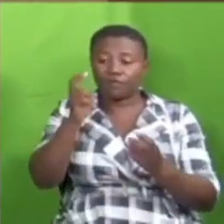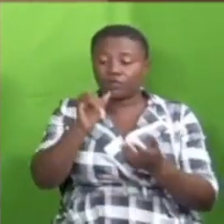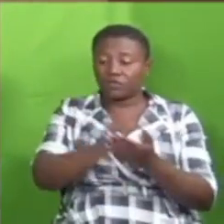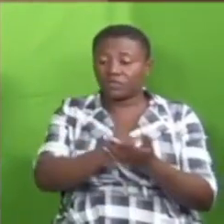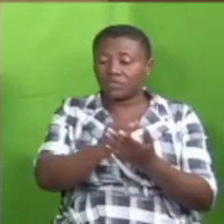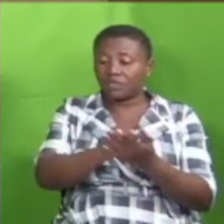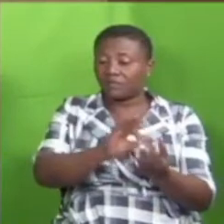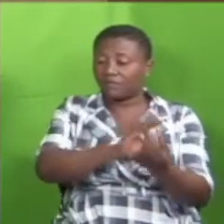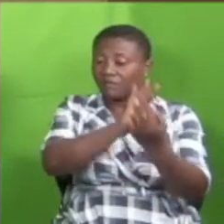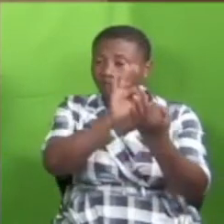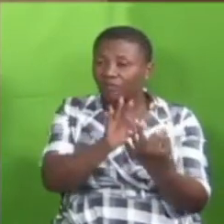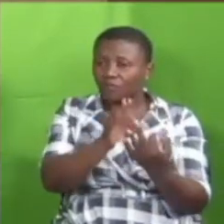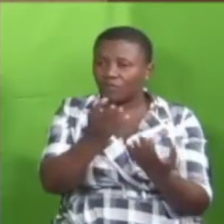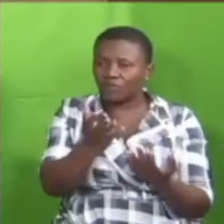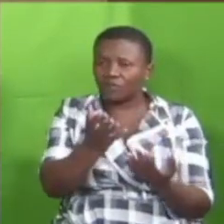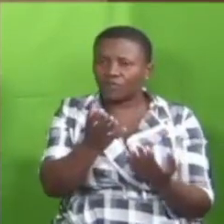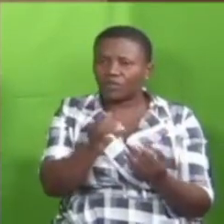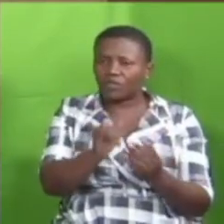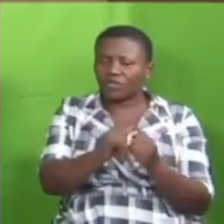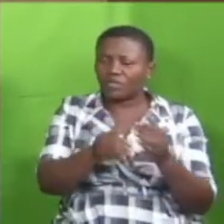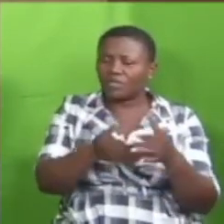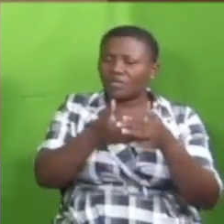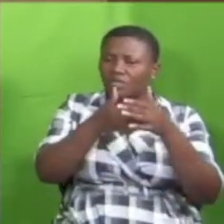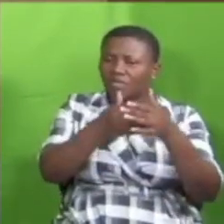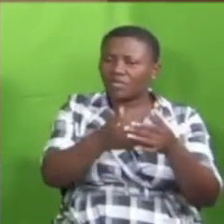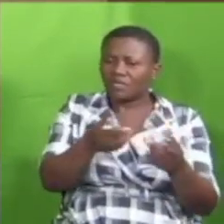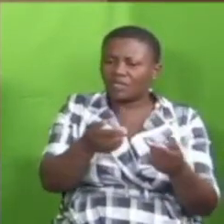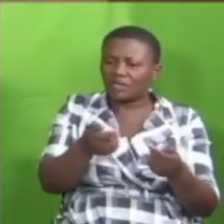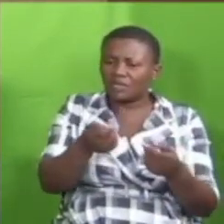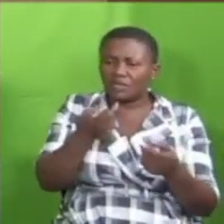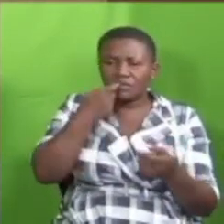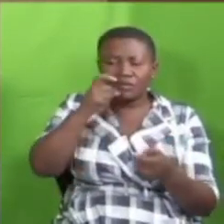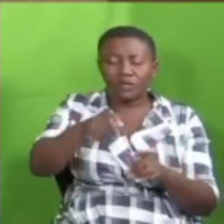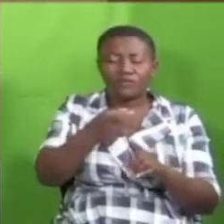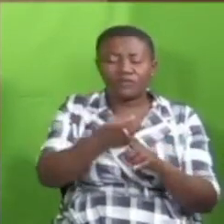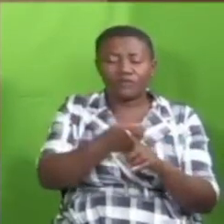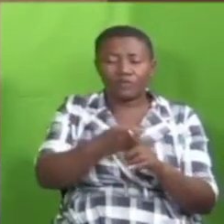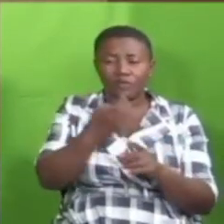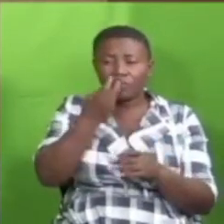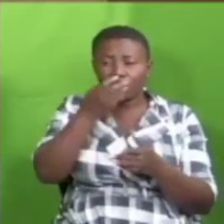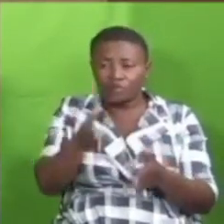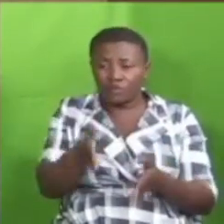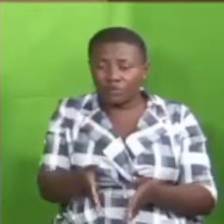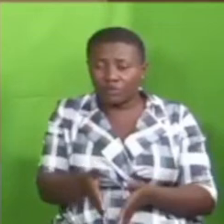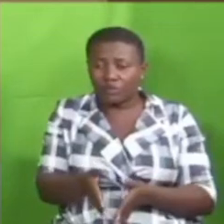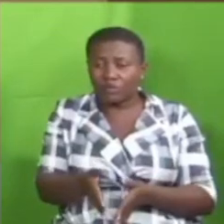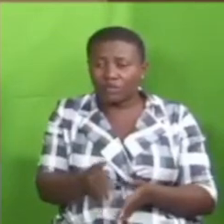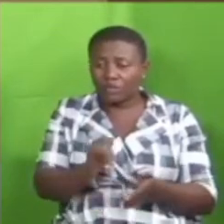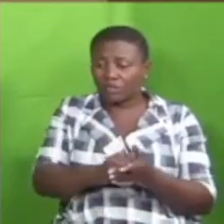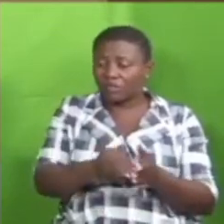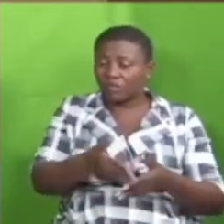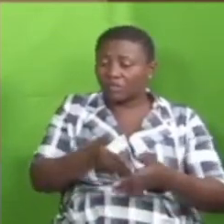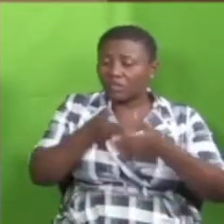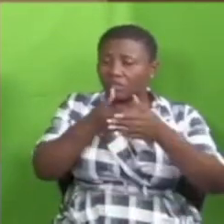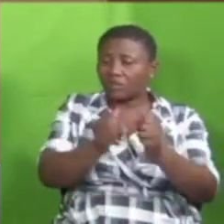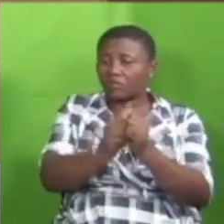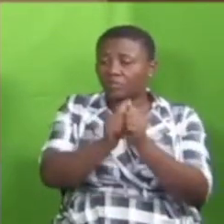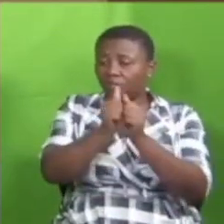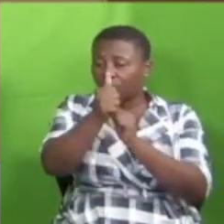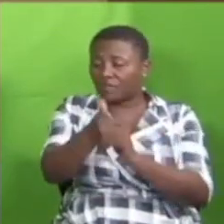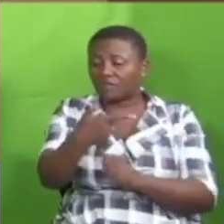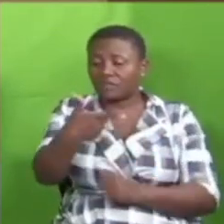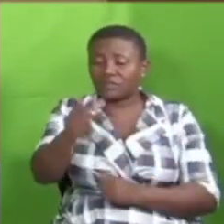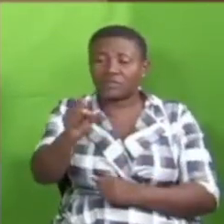Standard Authority. It led to the ruling by the Speaker that, quite frankly, led to the passage of the Ghana